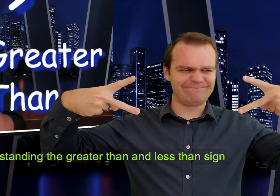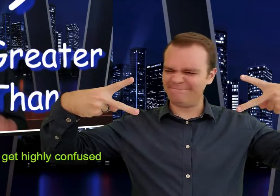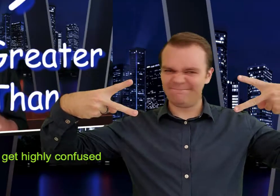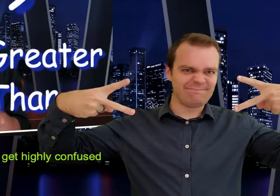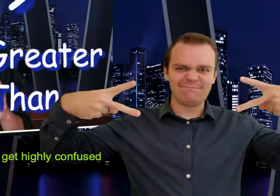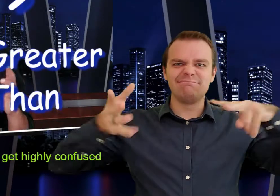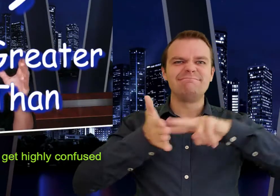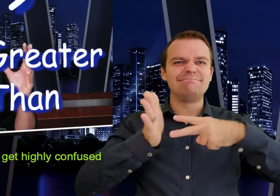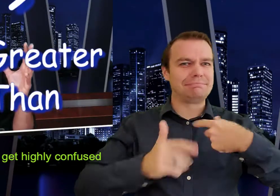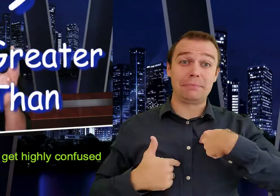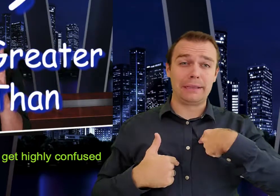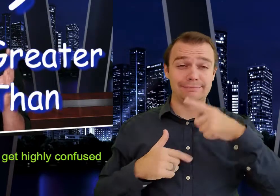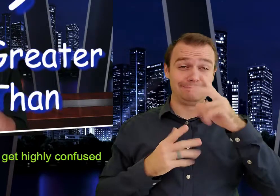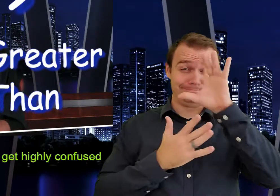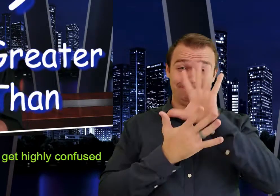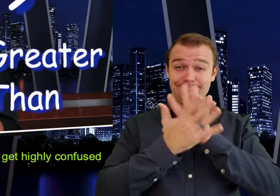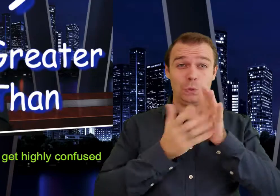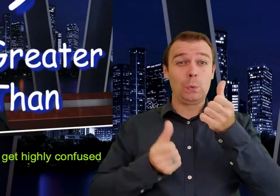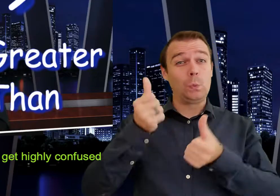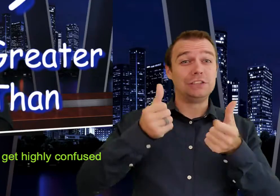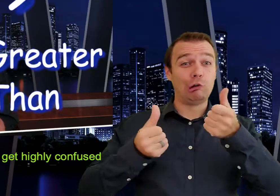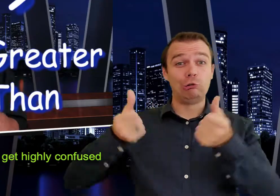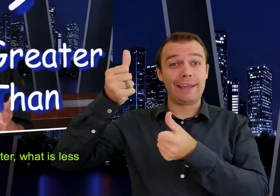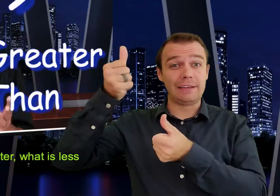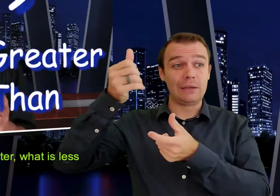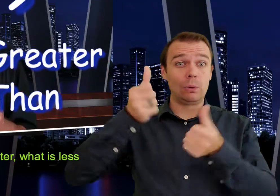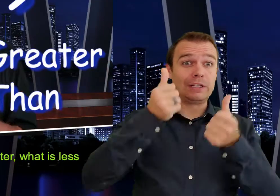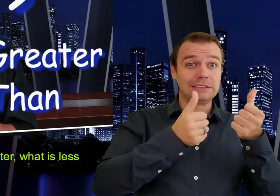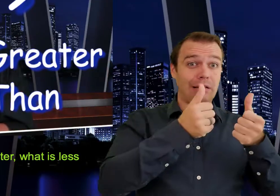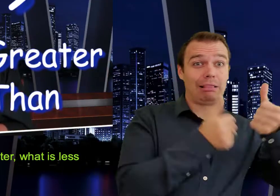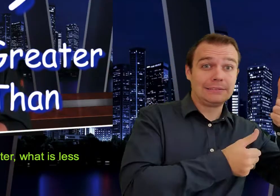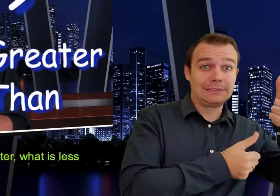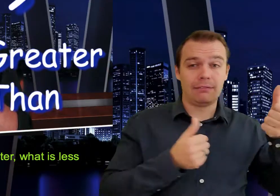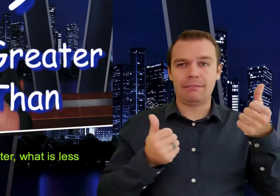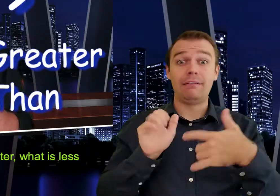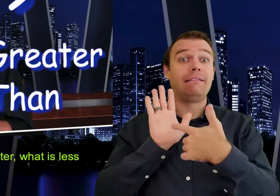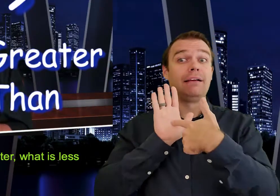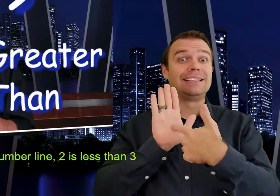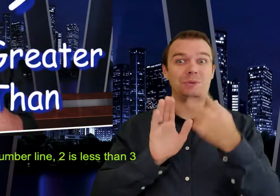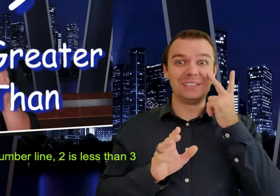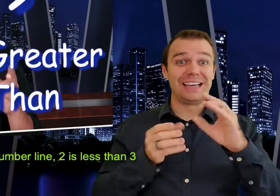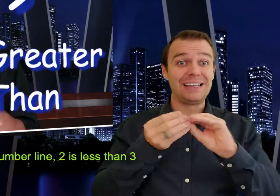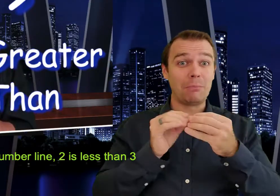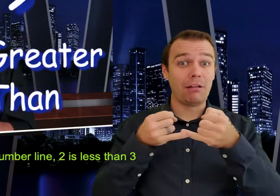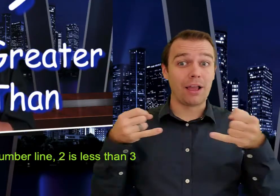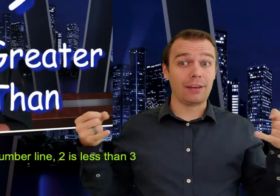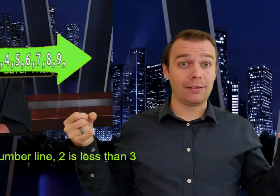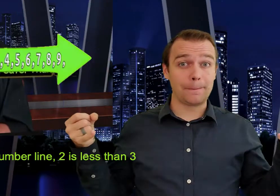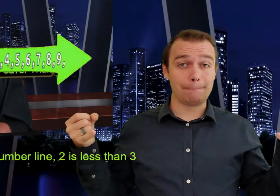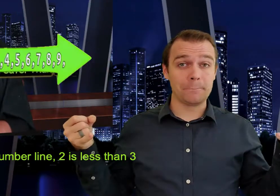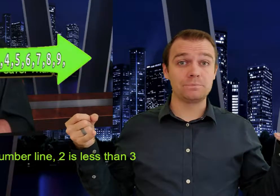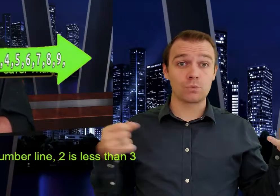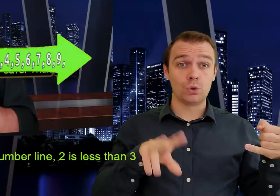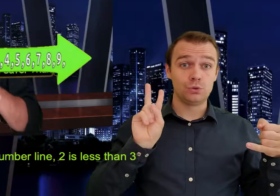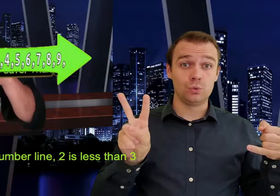I always used to get very, very confused. What is greater, what is less? For example, if you see on the number